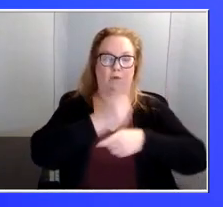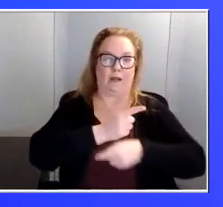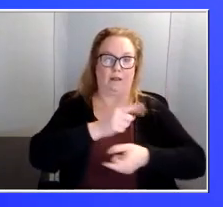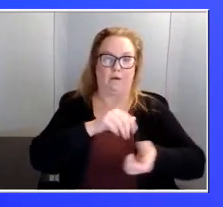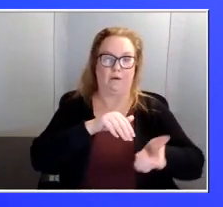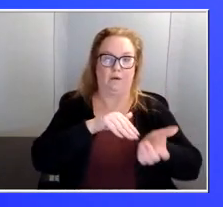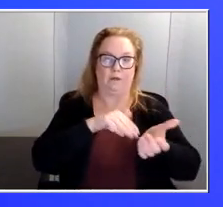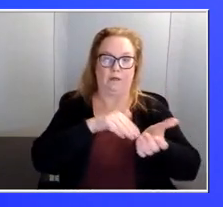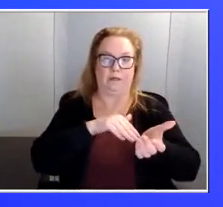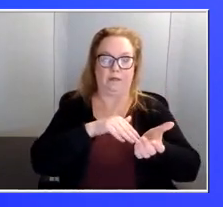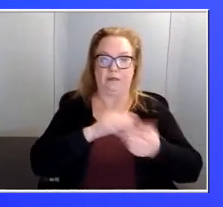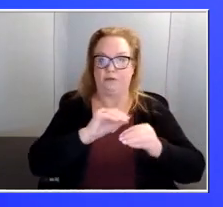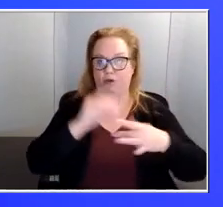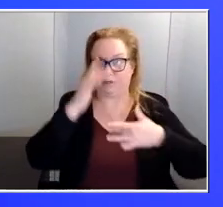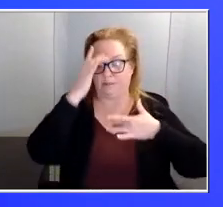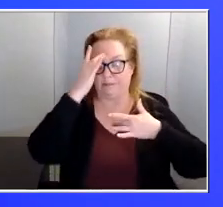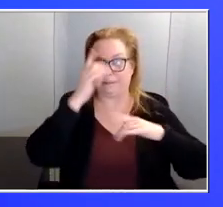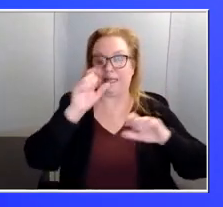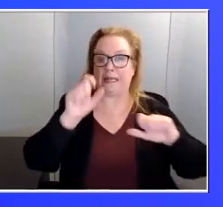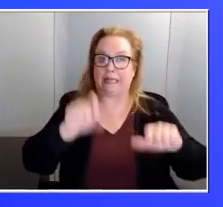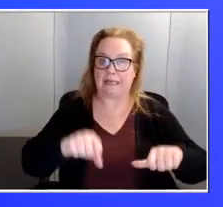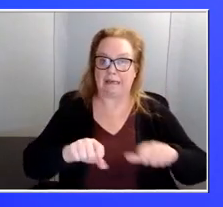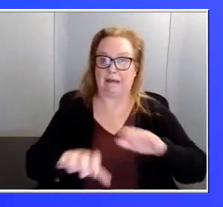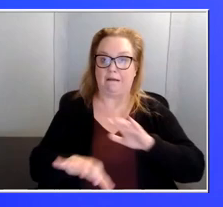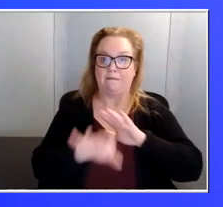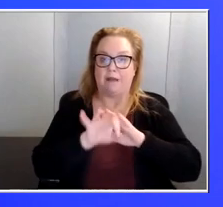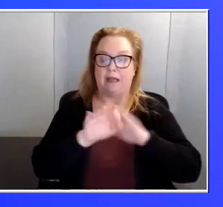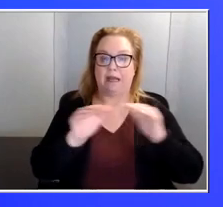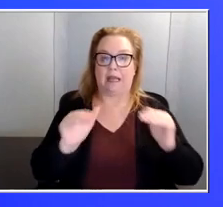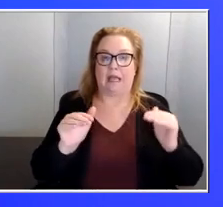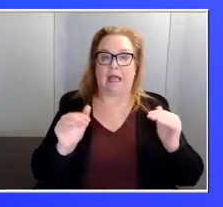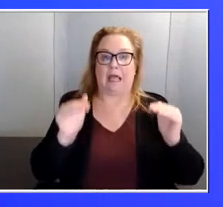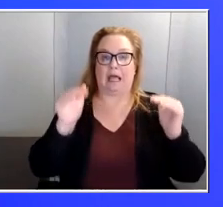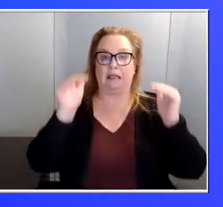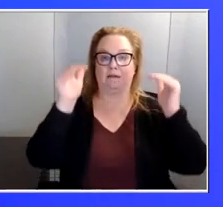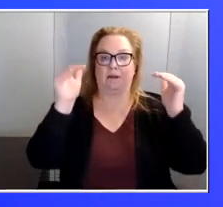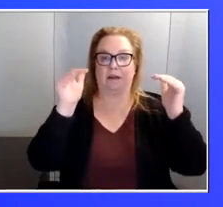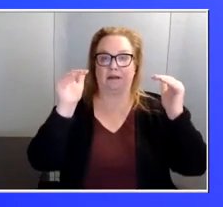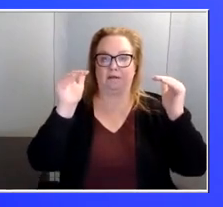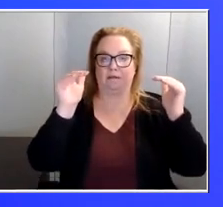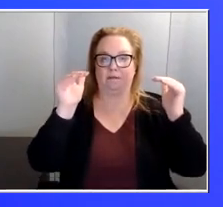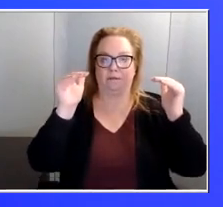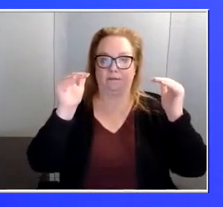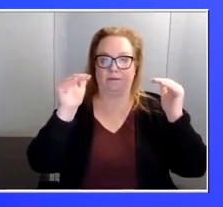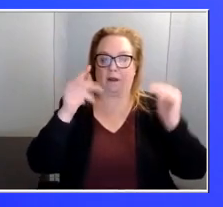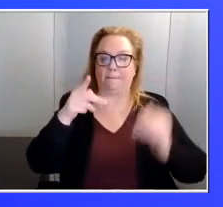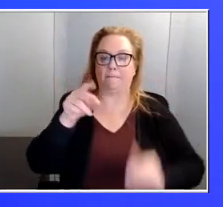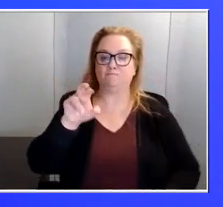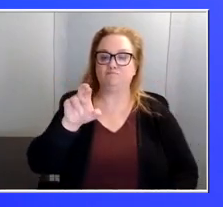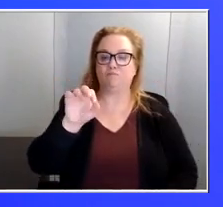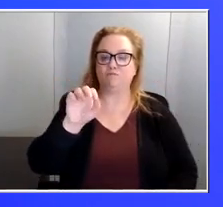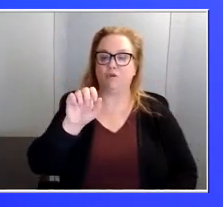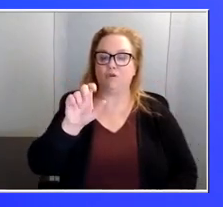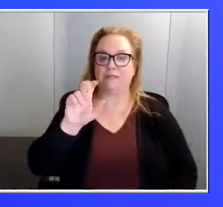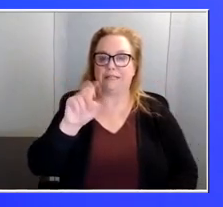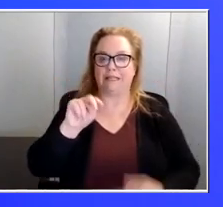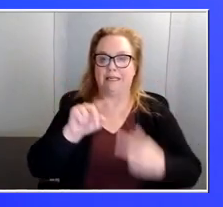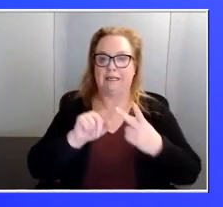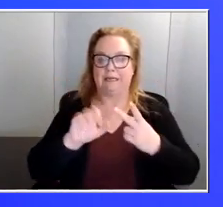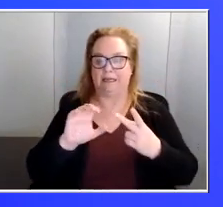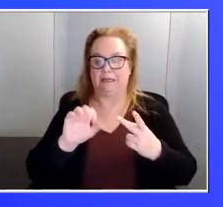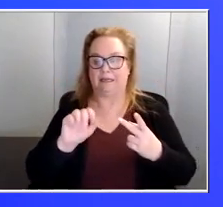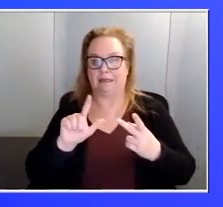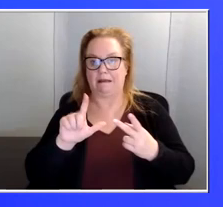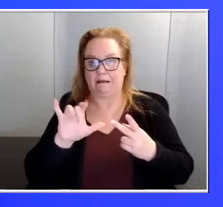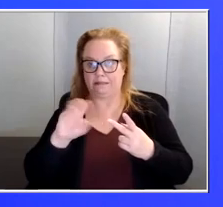patients are asymptomatic, they can find elevated some high level of the protein and maybe calcium, and the patient's not having any